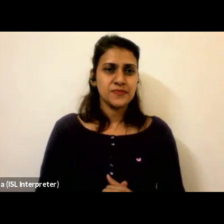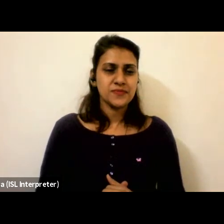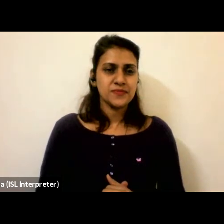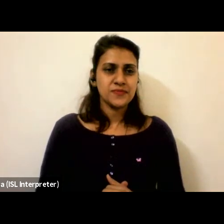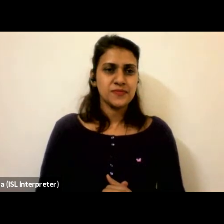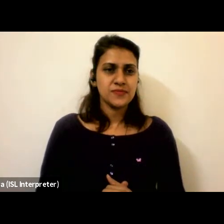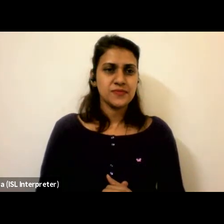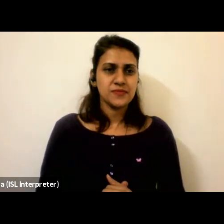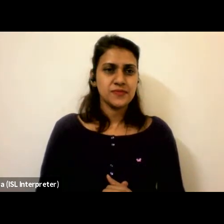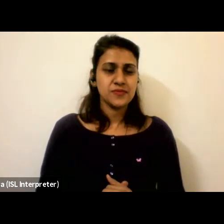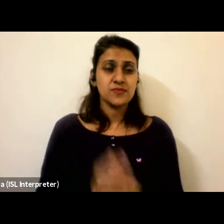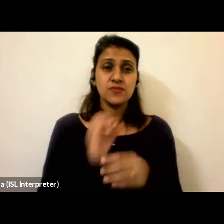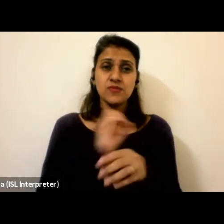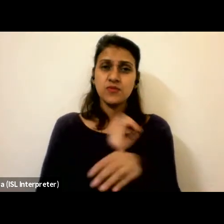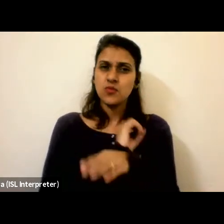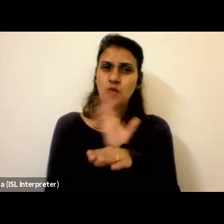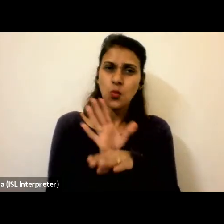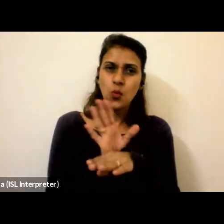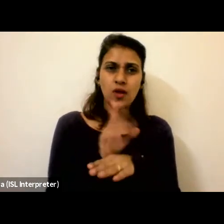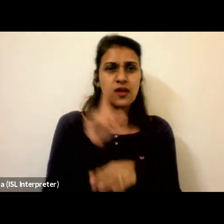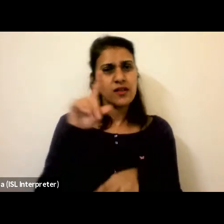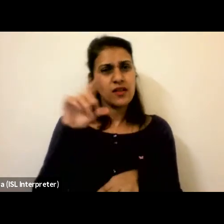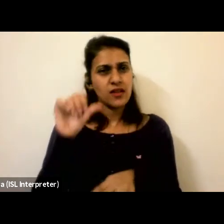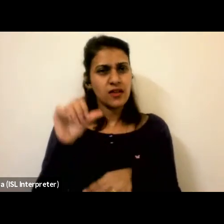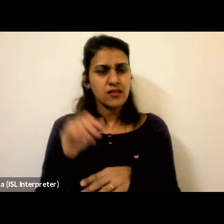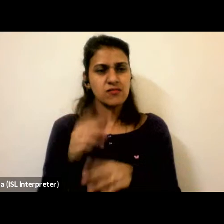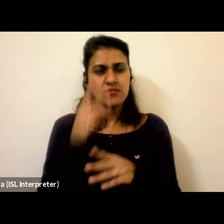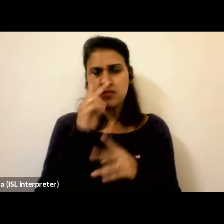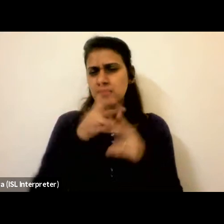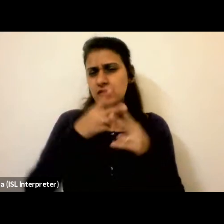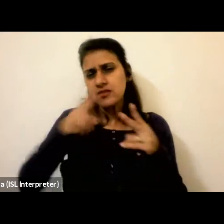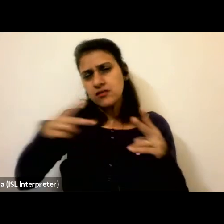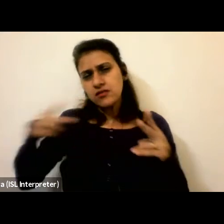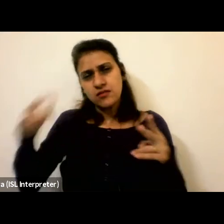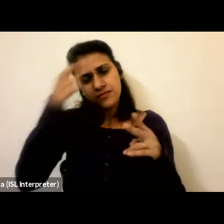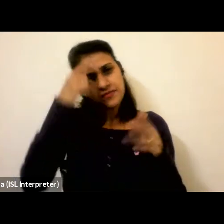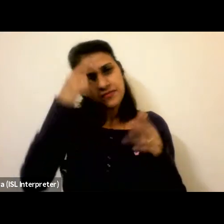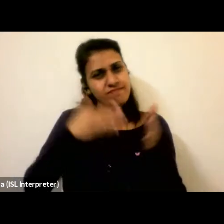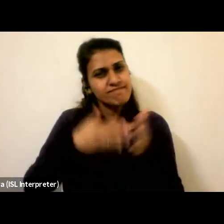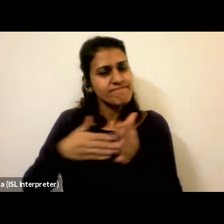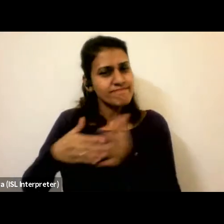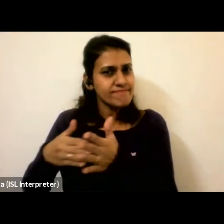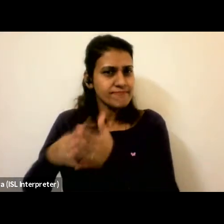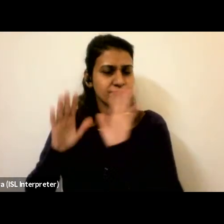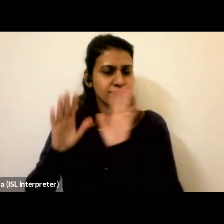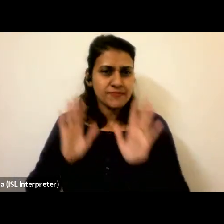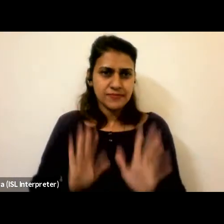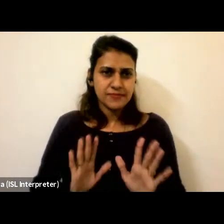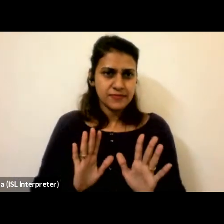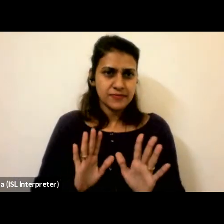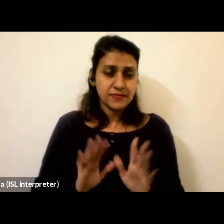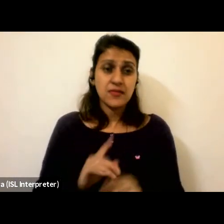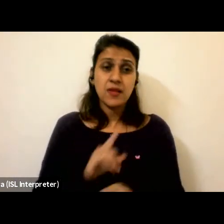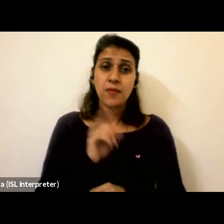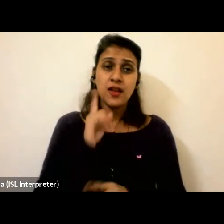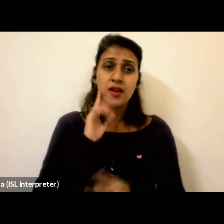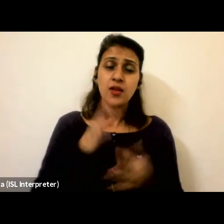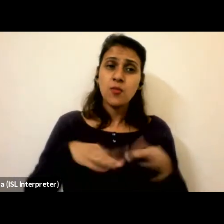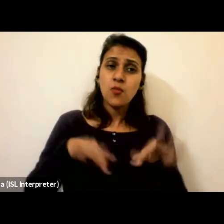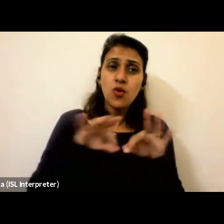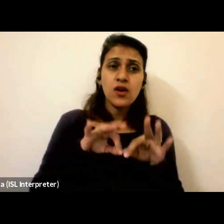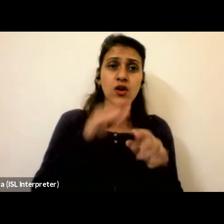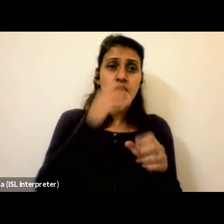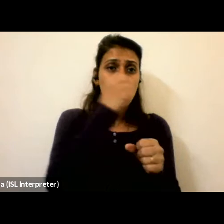COVID-19 has thrown up difficult challenges, and it is important that the government